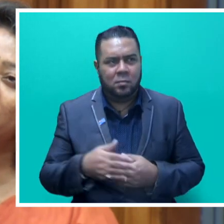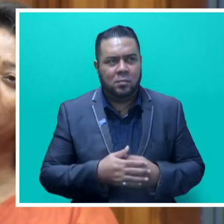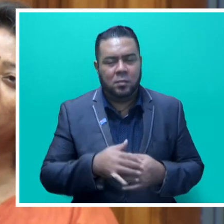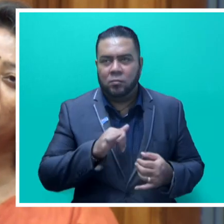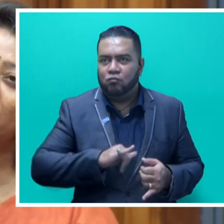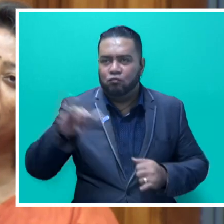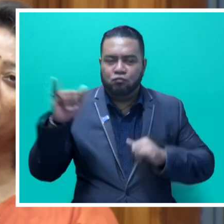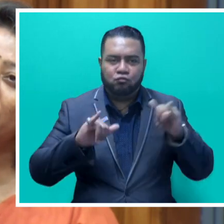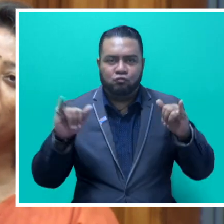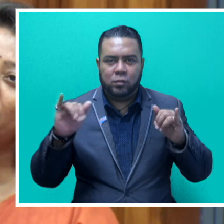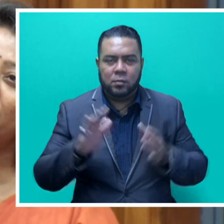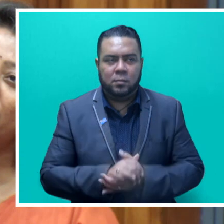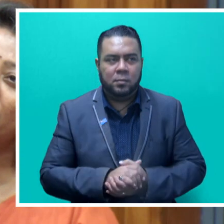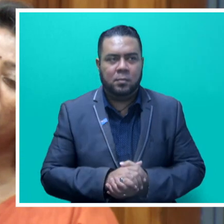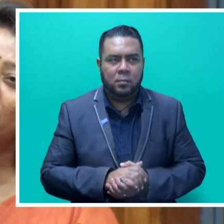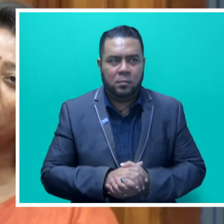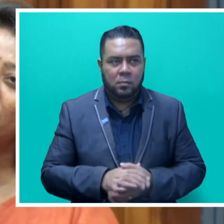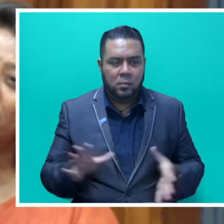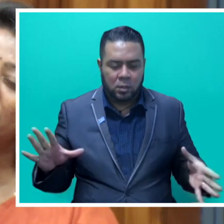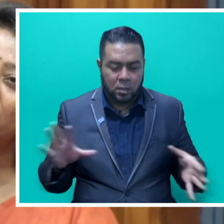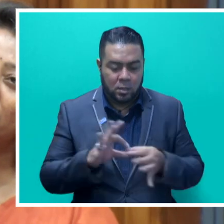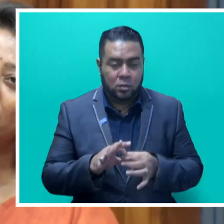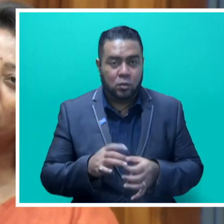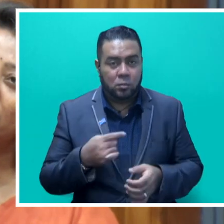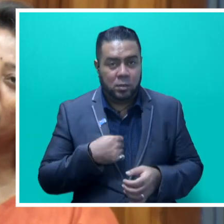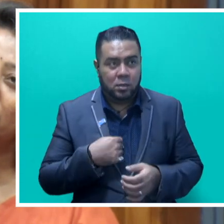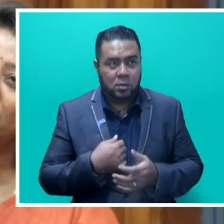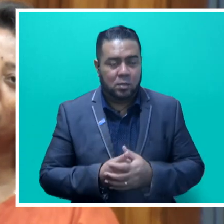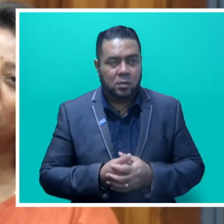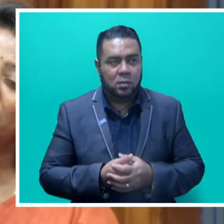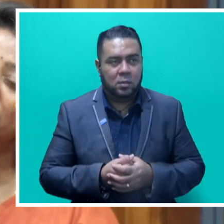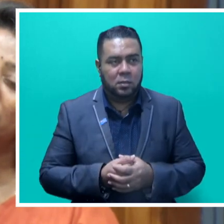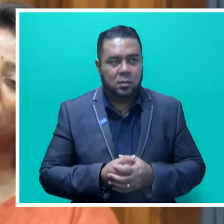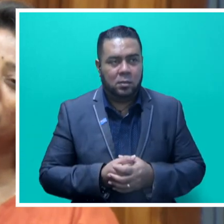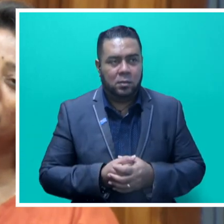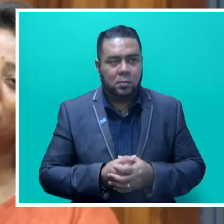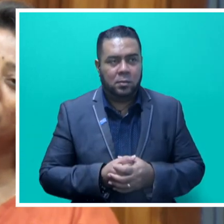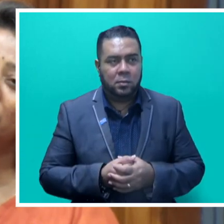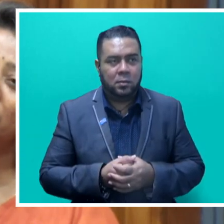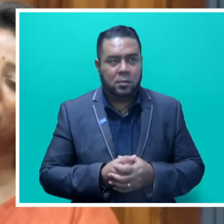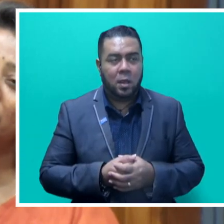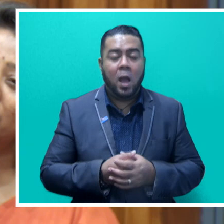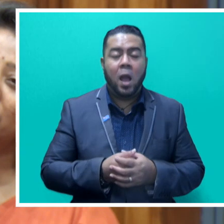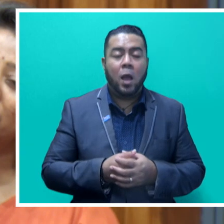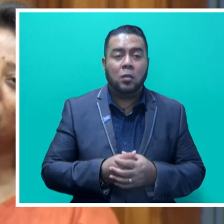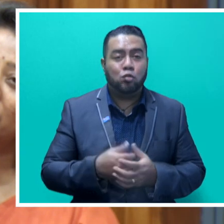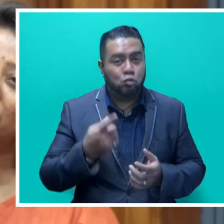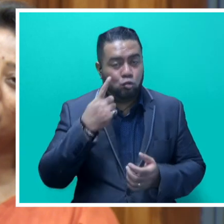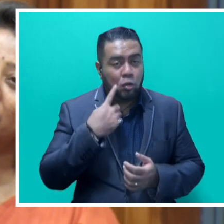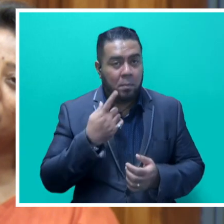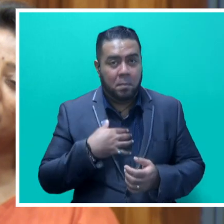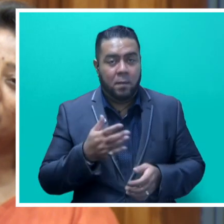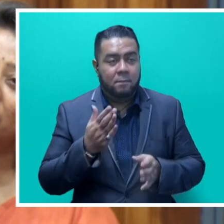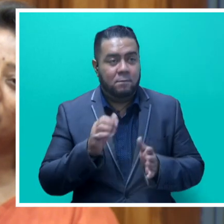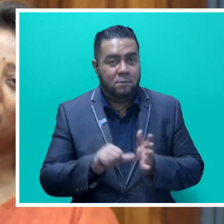abroad, as their connection to me appeared to be a red rag to a bull for some. I tried my hand at farming, whilst also